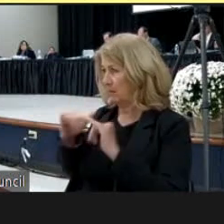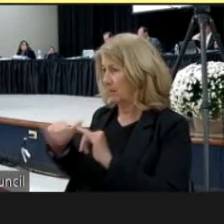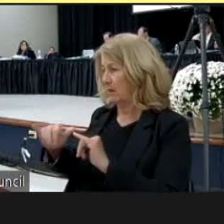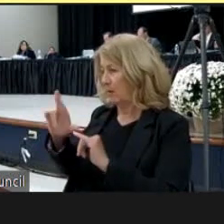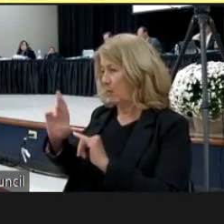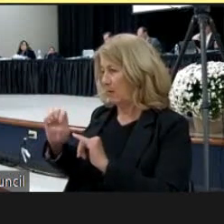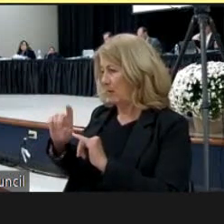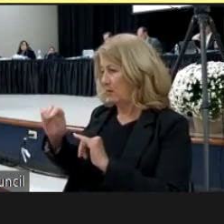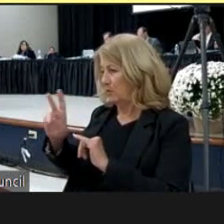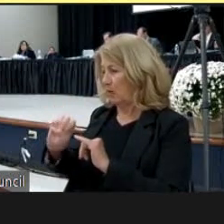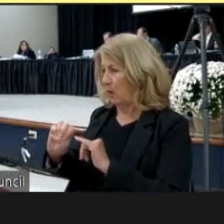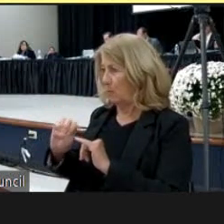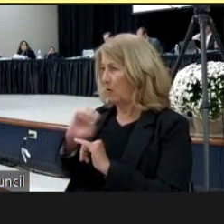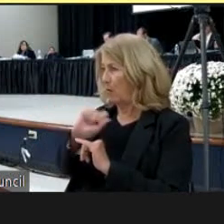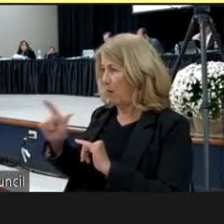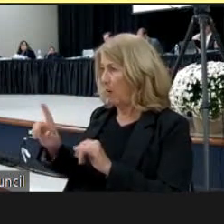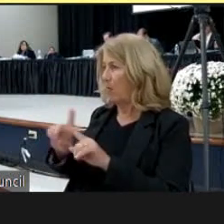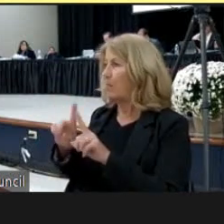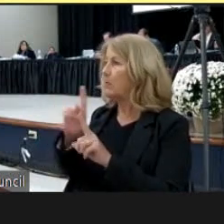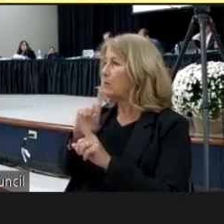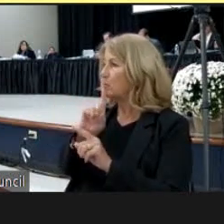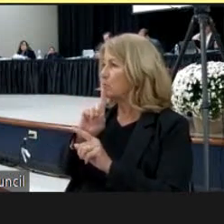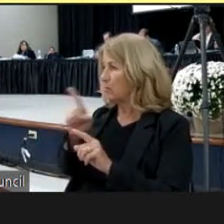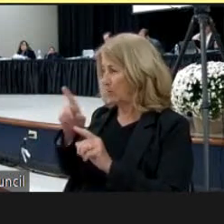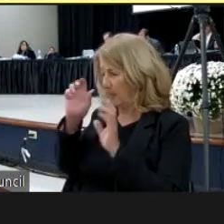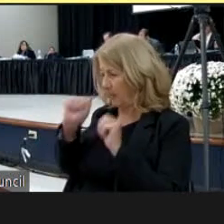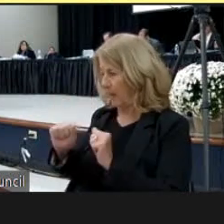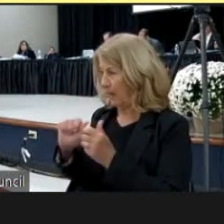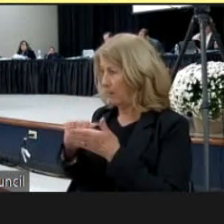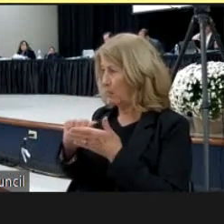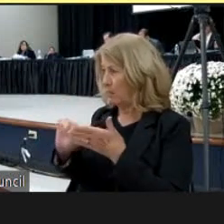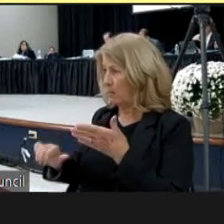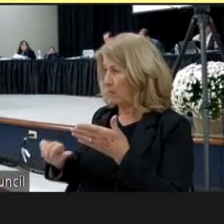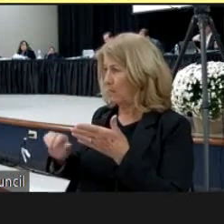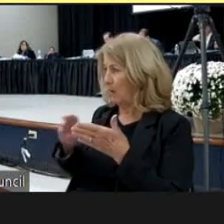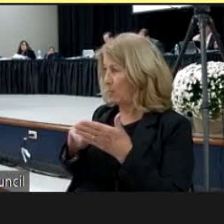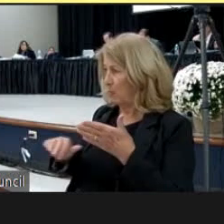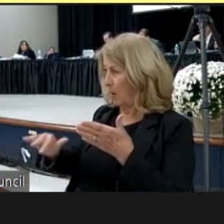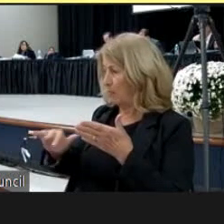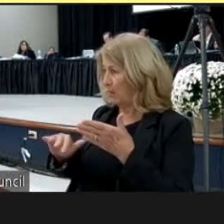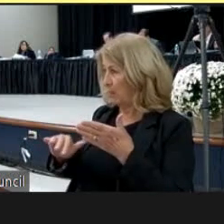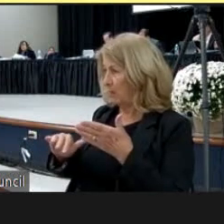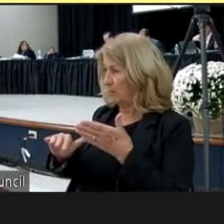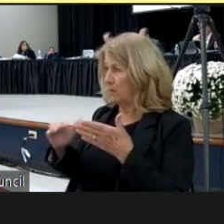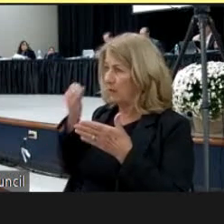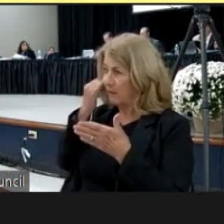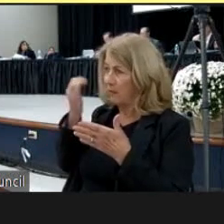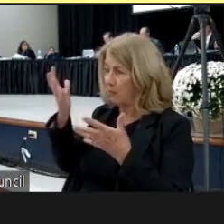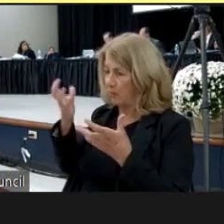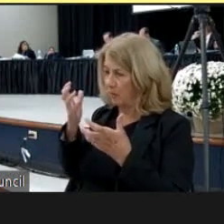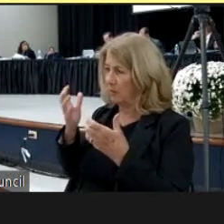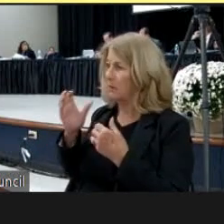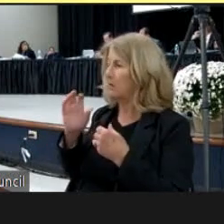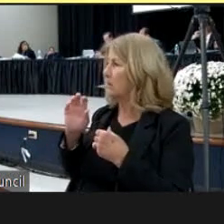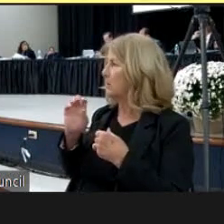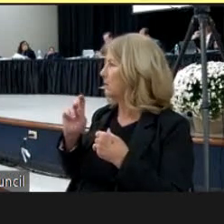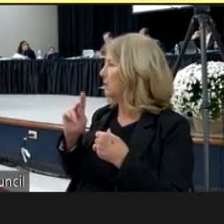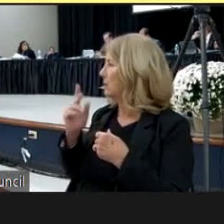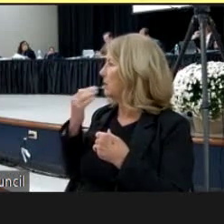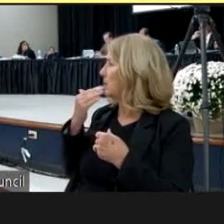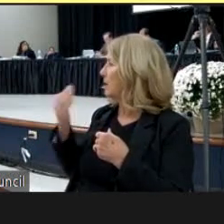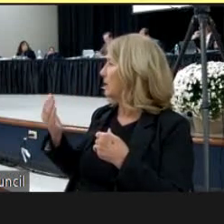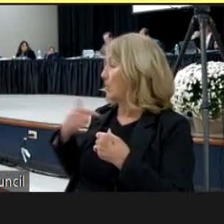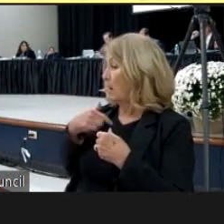all of it, but you certainly can remove properties if you so choose. And Clint, I'm looking at the